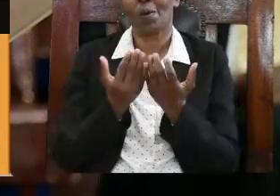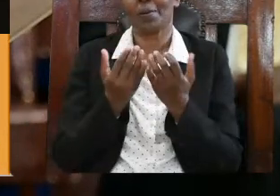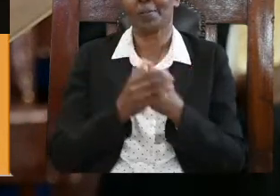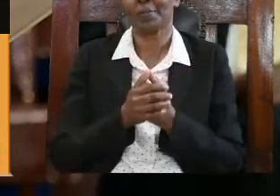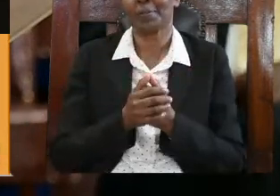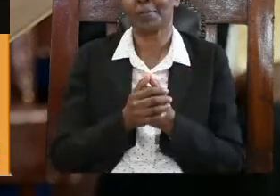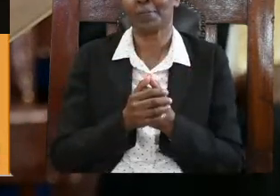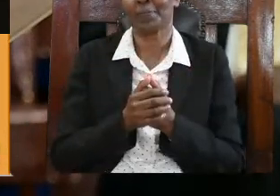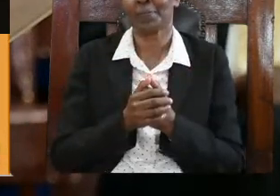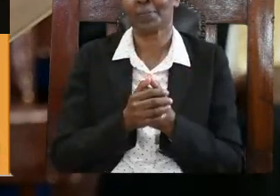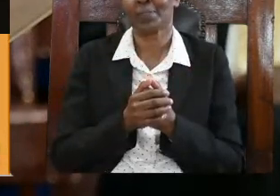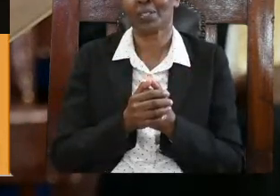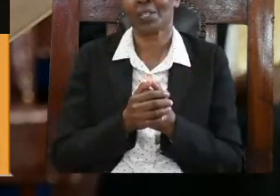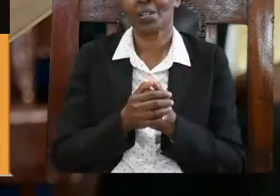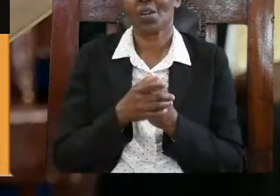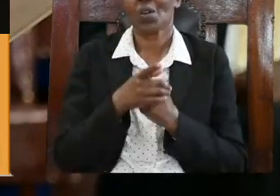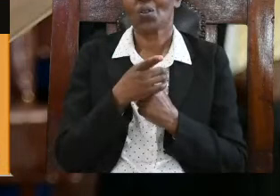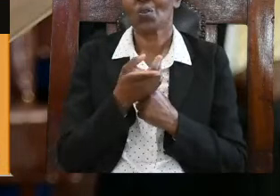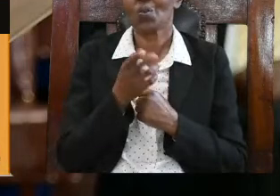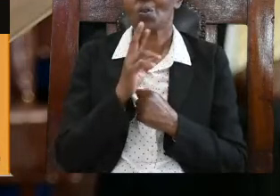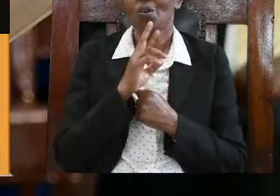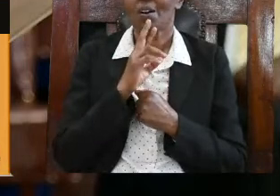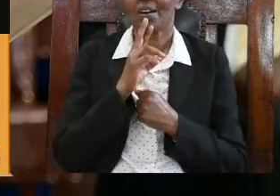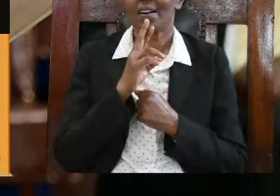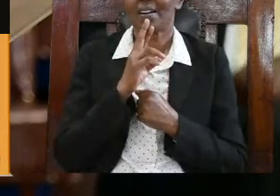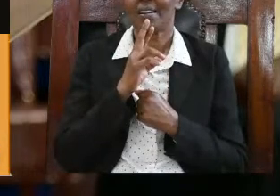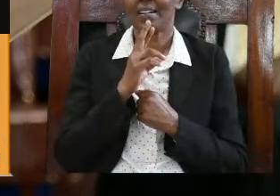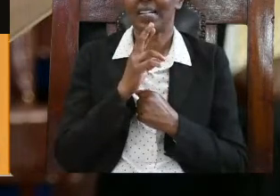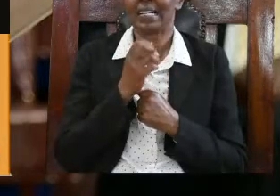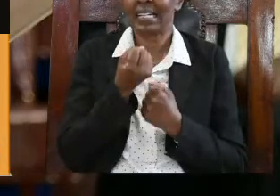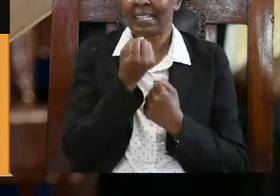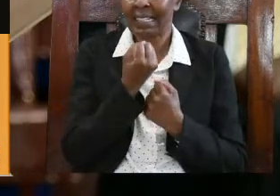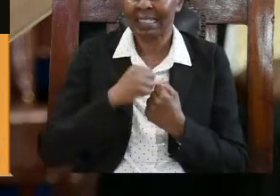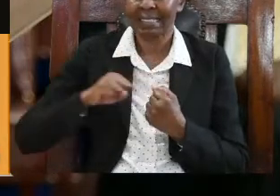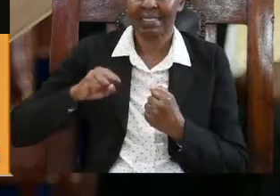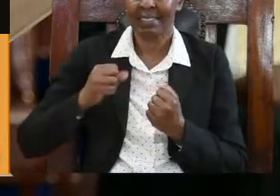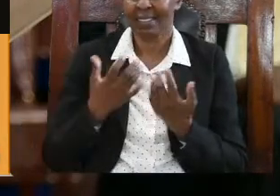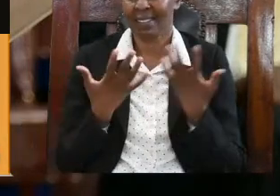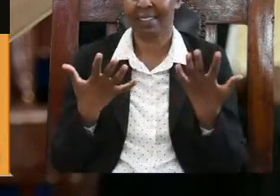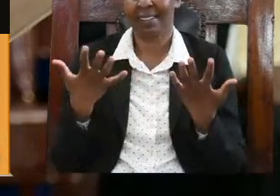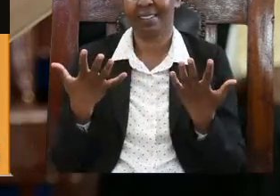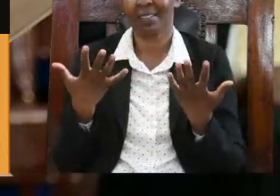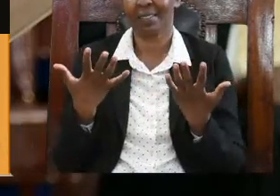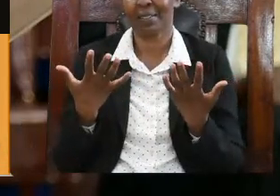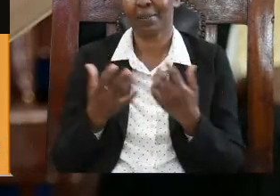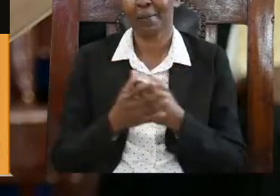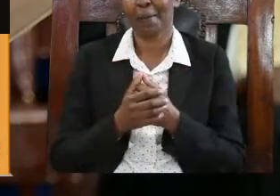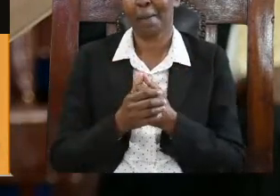We have come like that rejected thing.